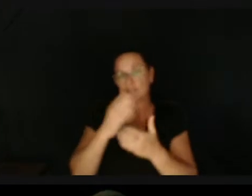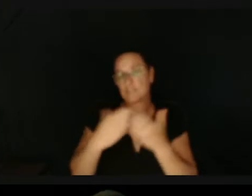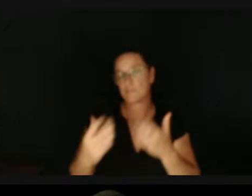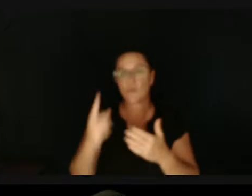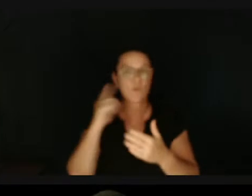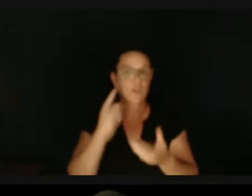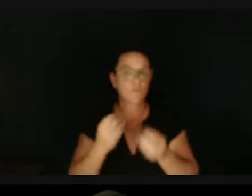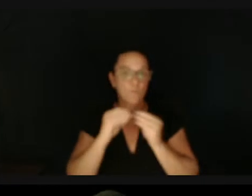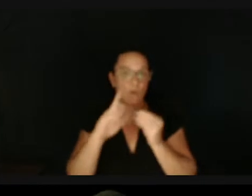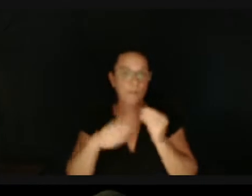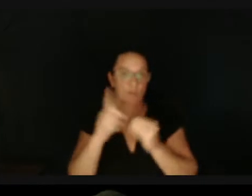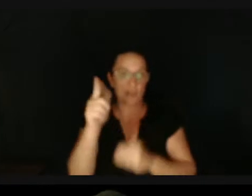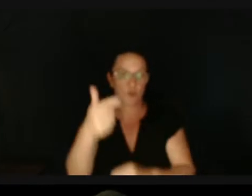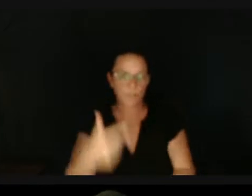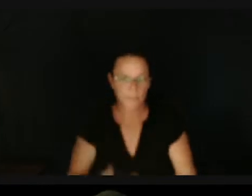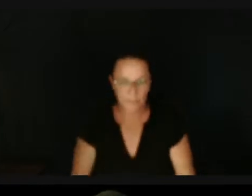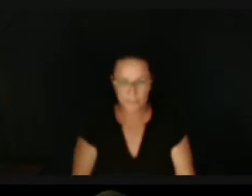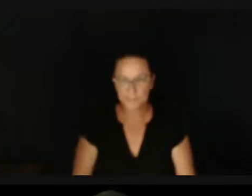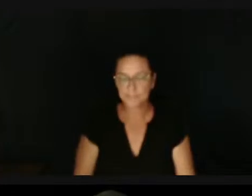too.